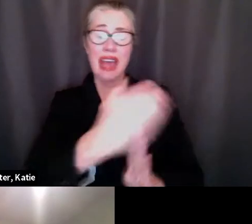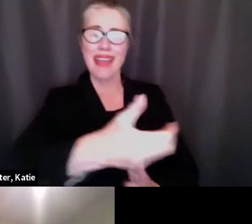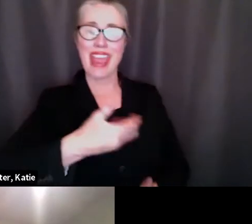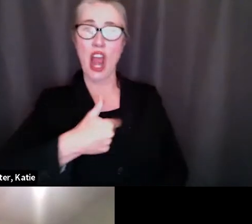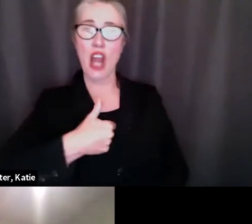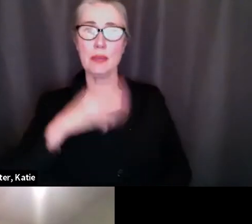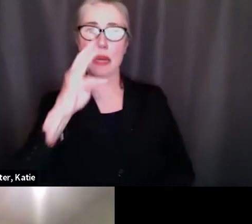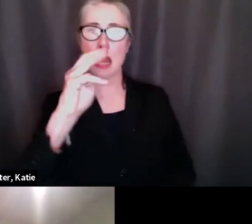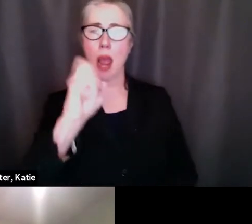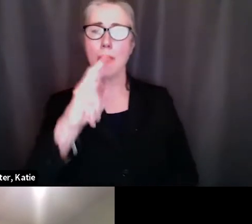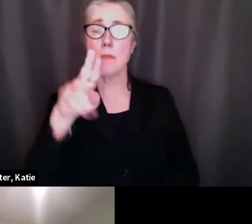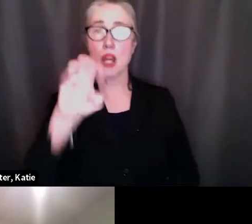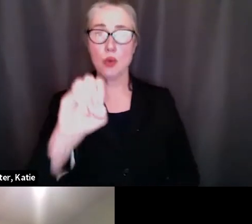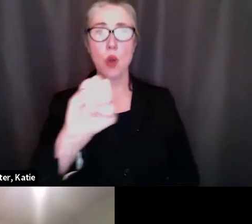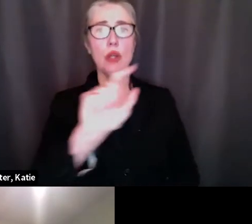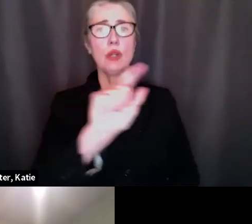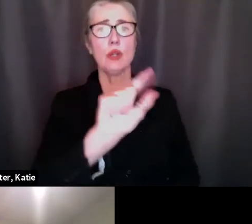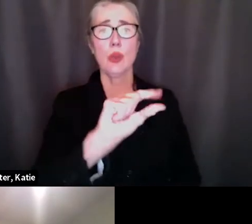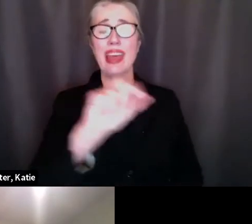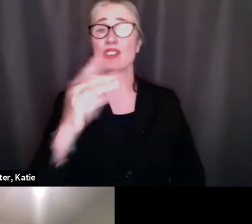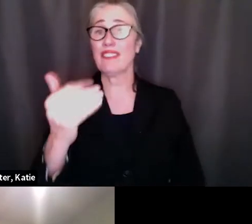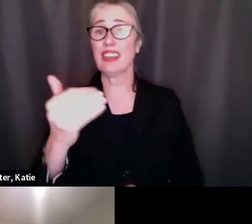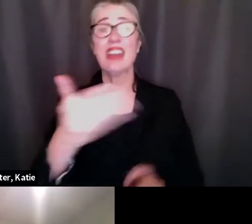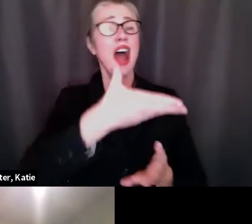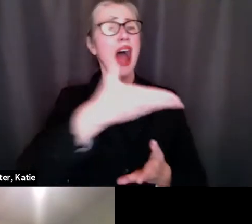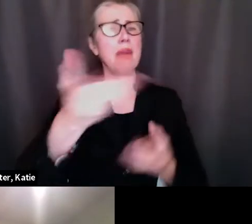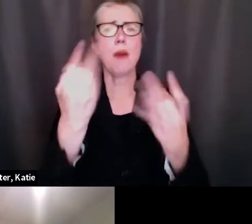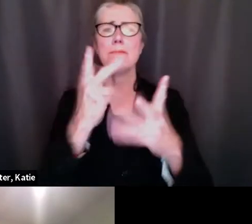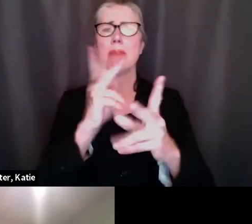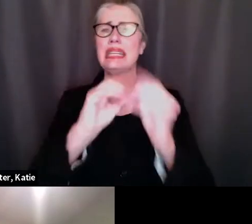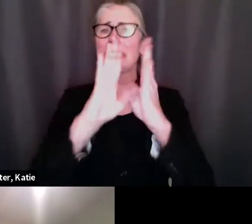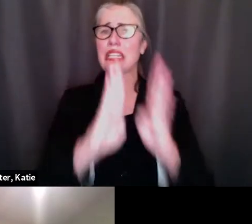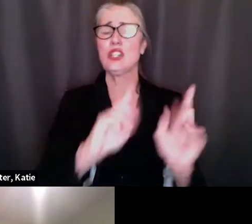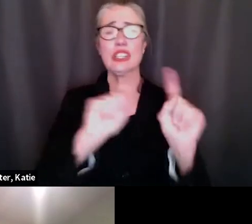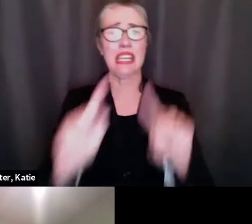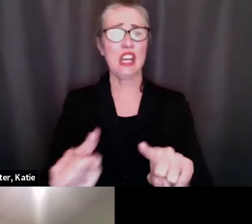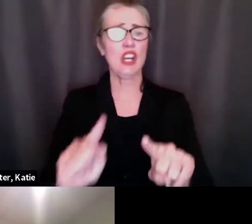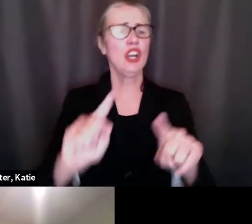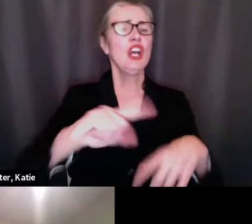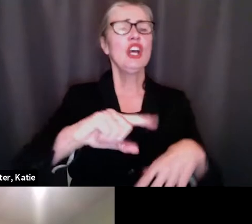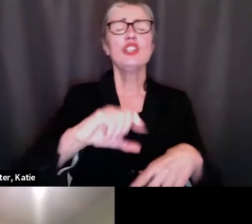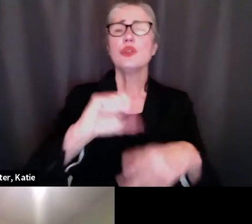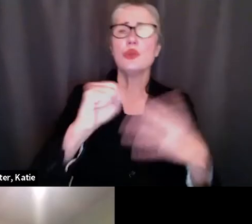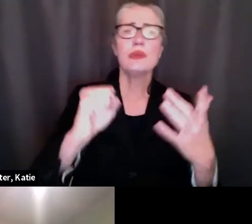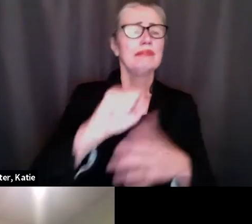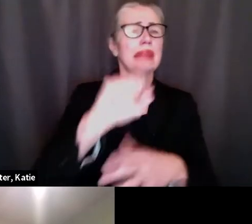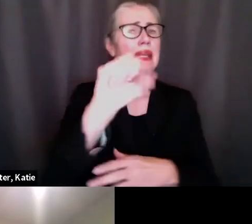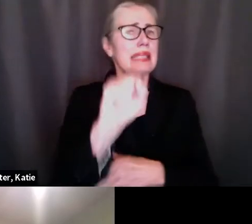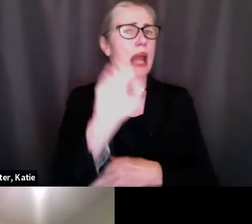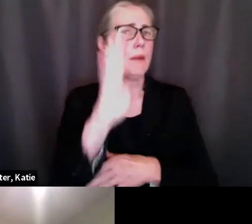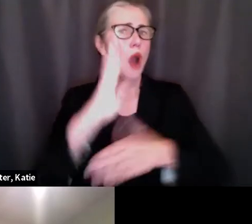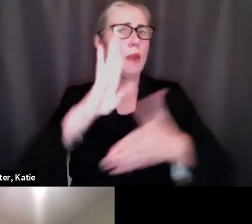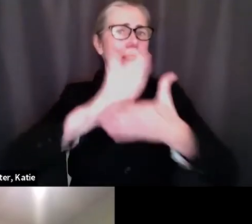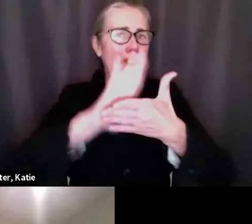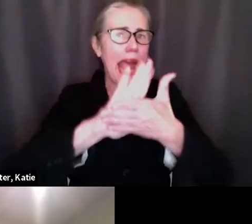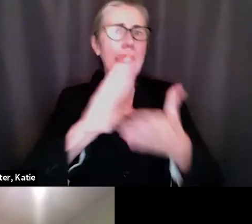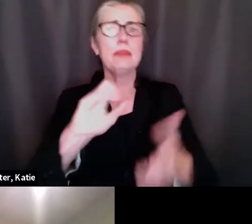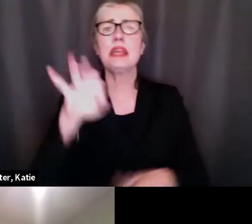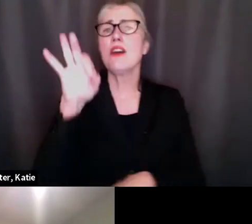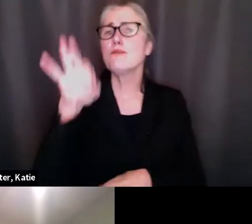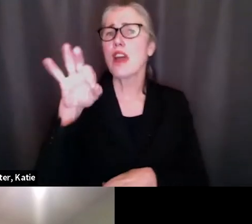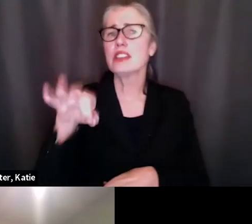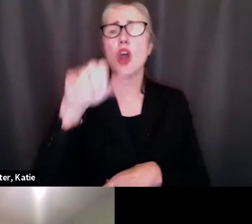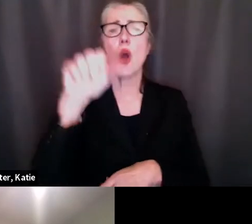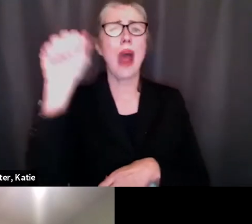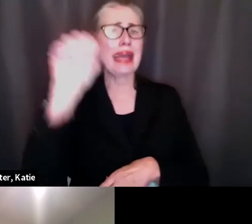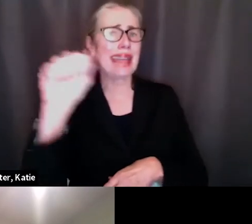brought teams of monroe teachers to santa rosa academy in atascadero and reagan elementary school in fresno to see successful response to